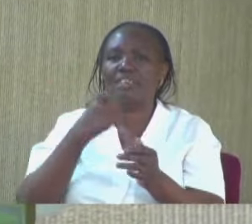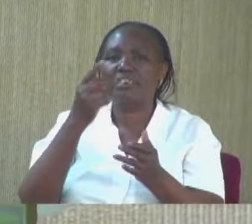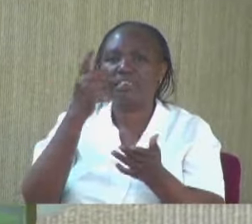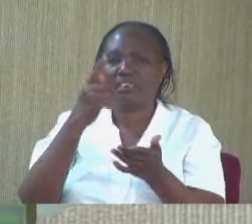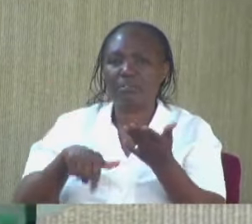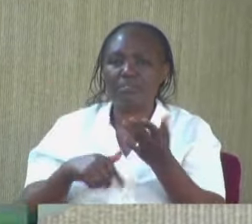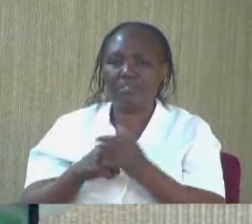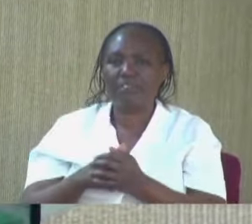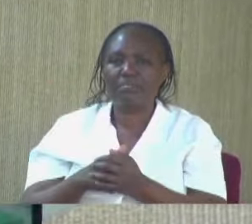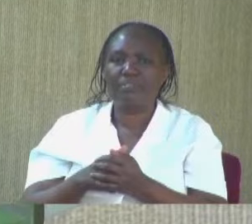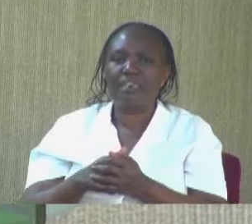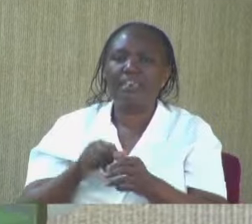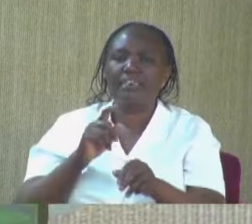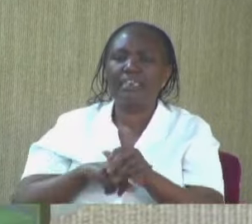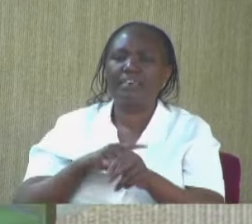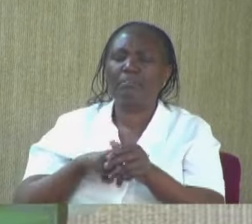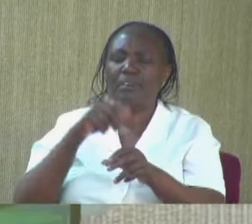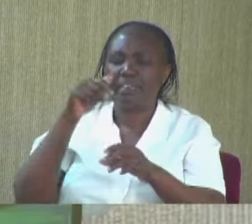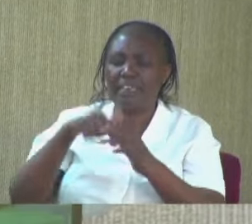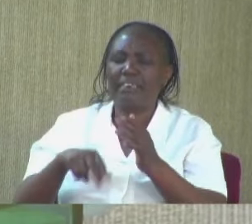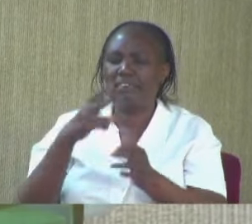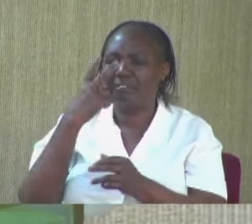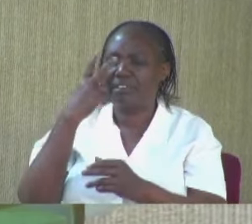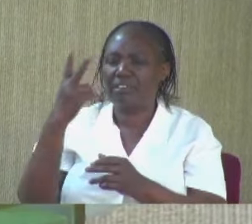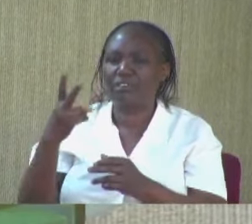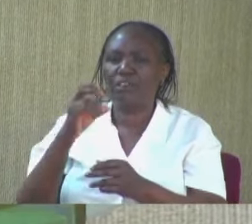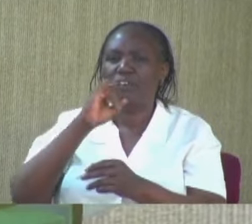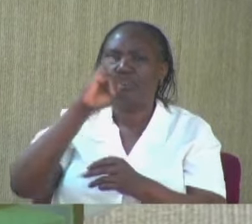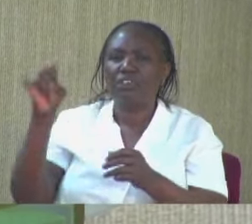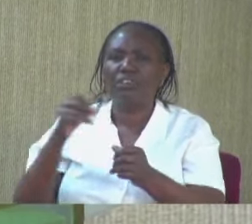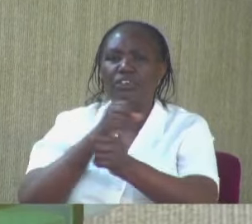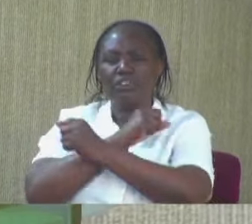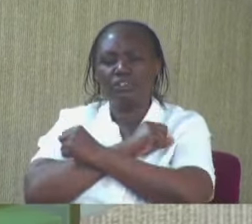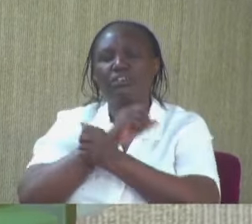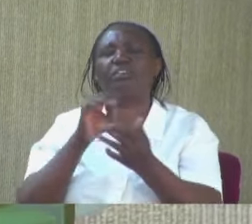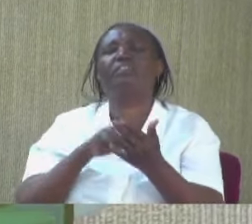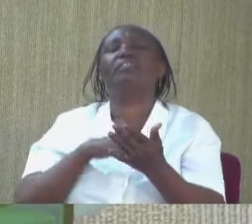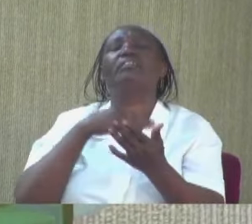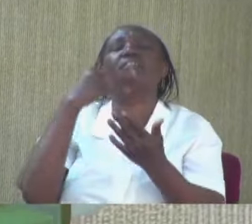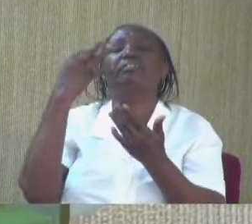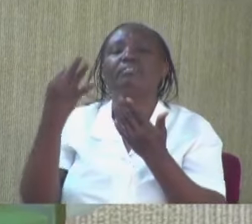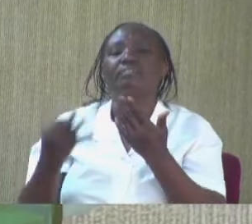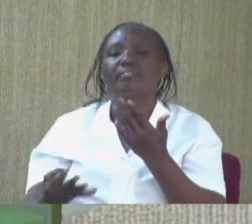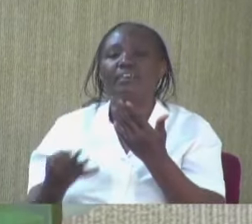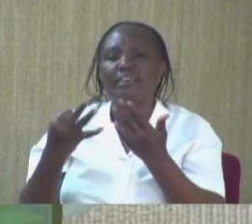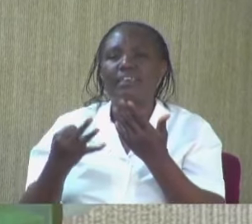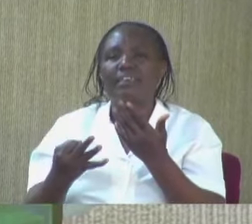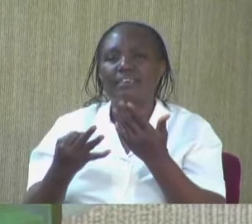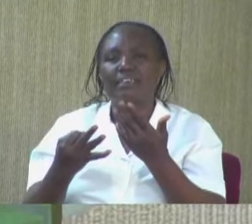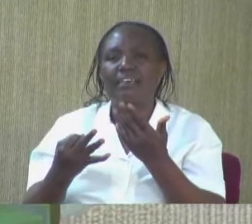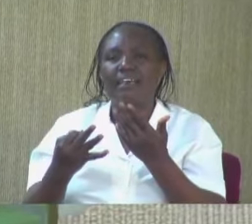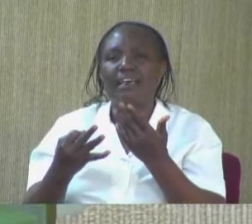in vision, John the Revelator fell down as though he was dead.